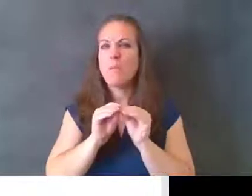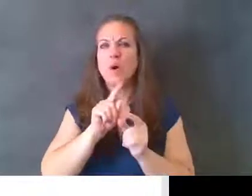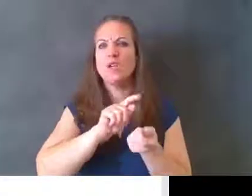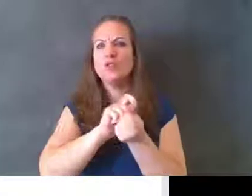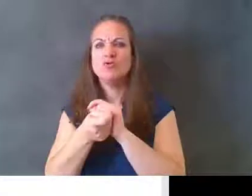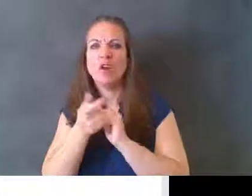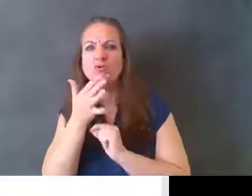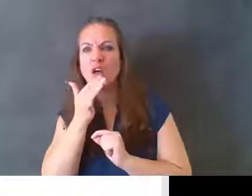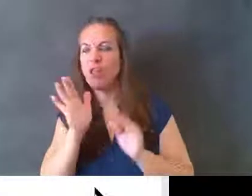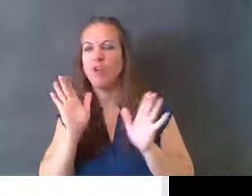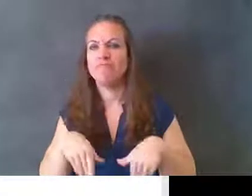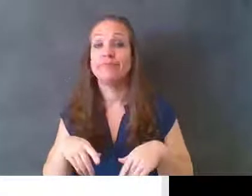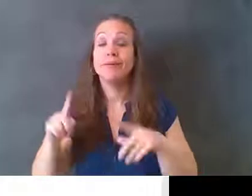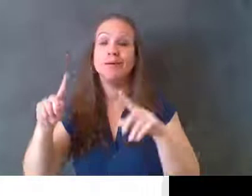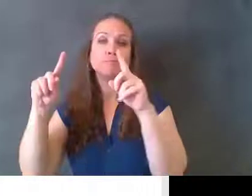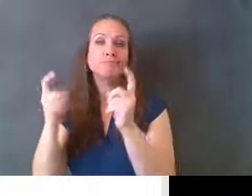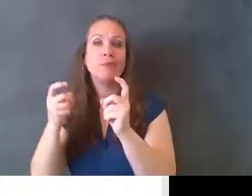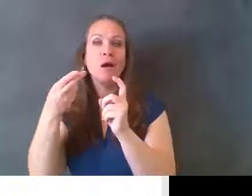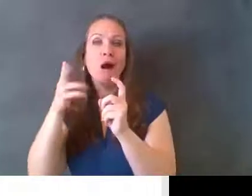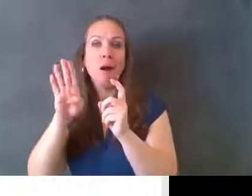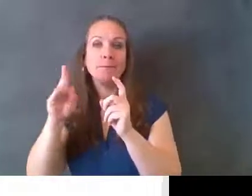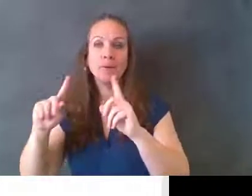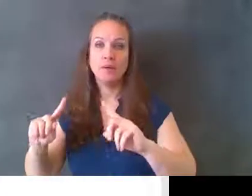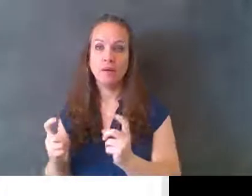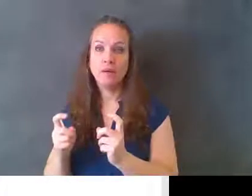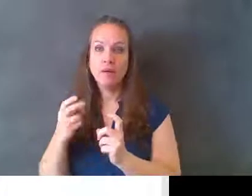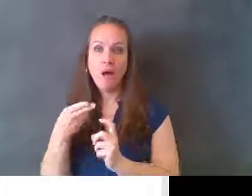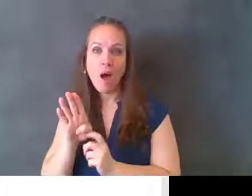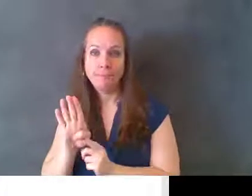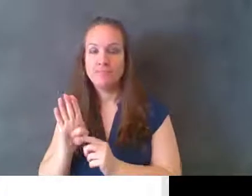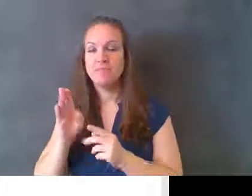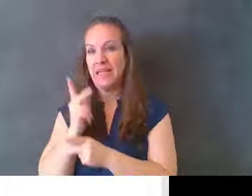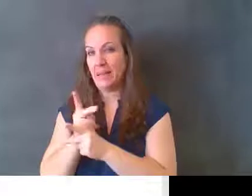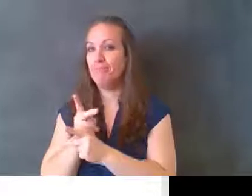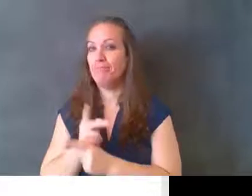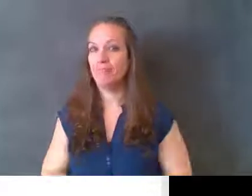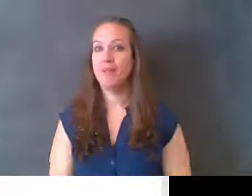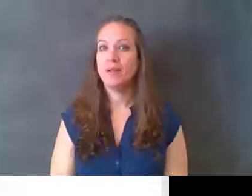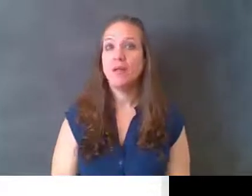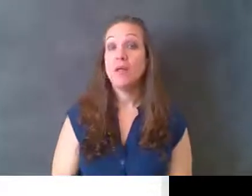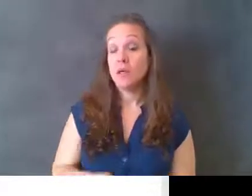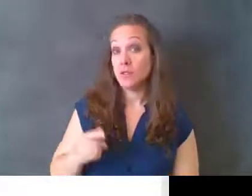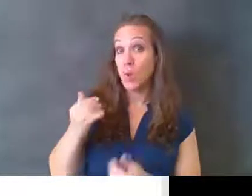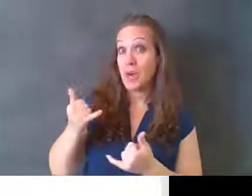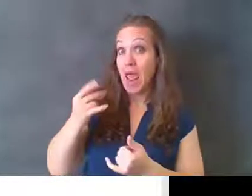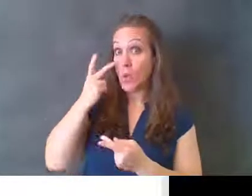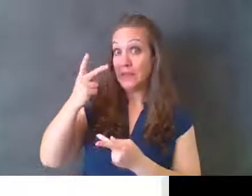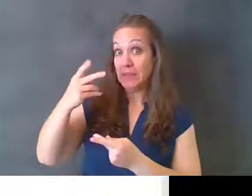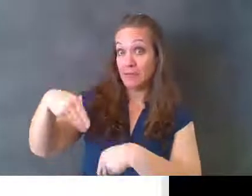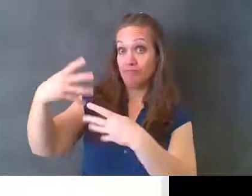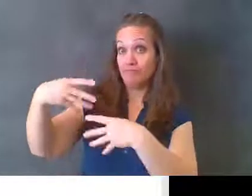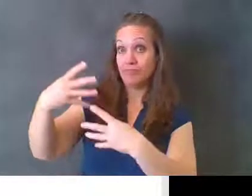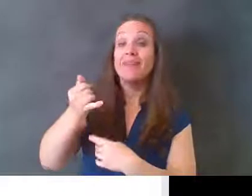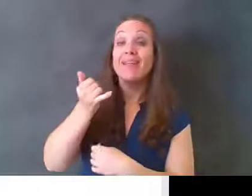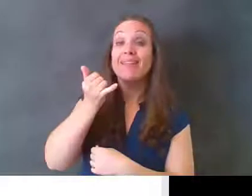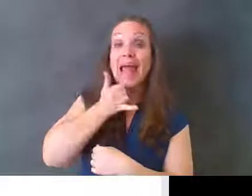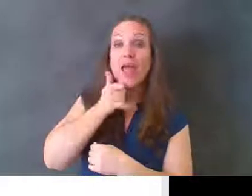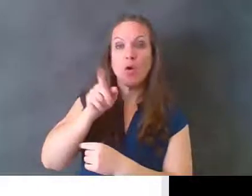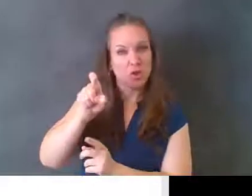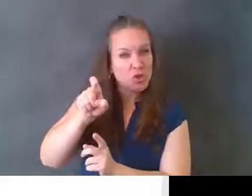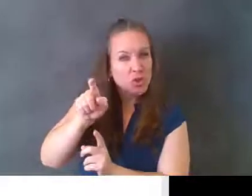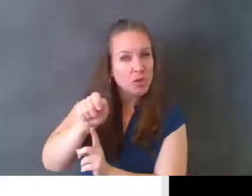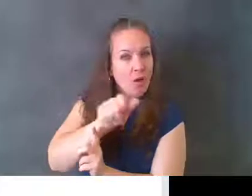Let's see. And it should now, on my accessibility checker, that error should be gone. Let's see if it loads.